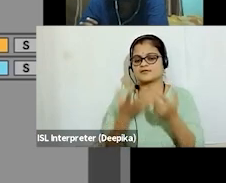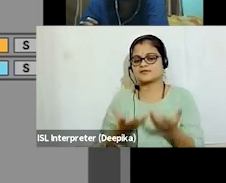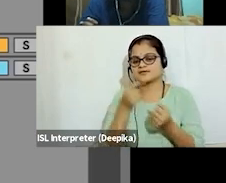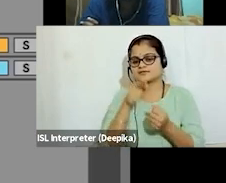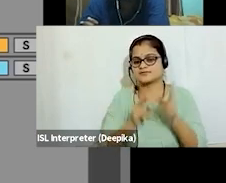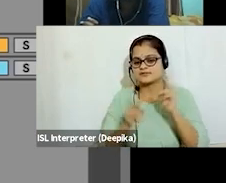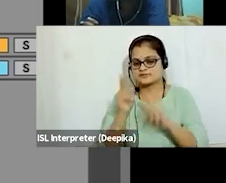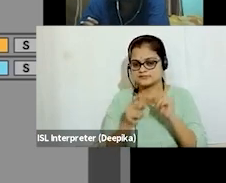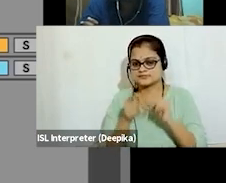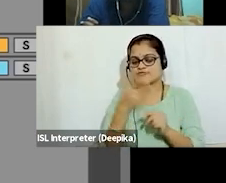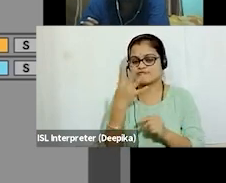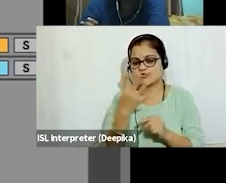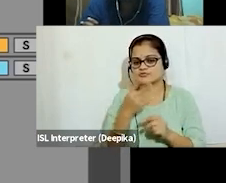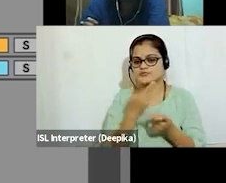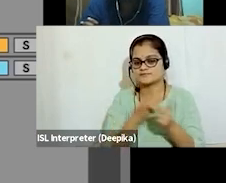4 different